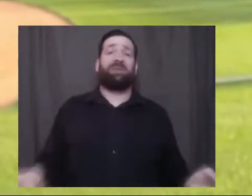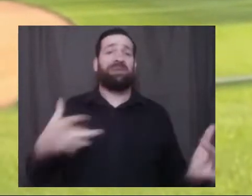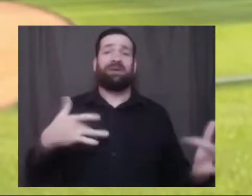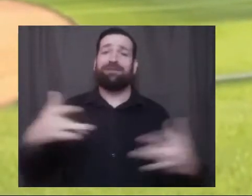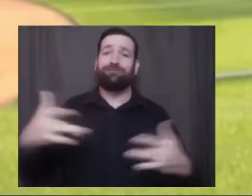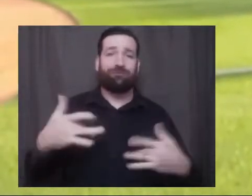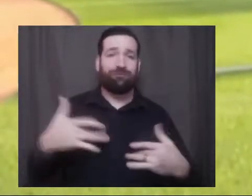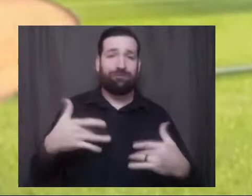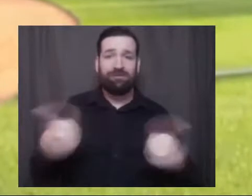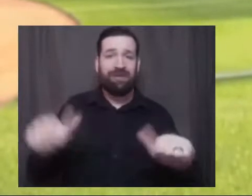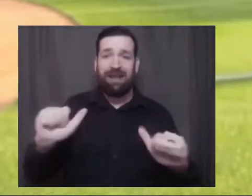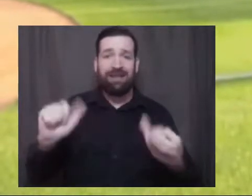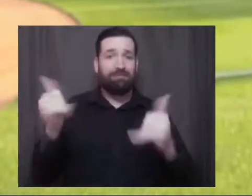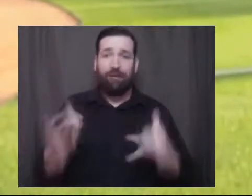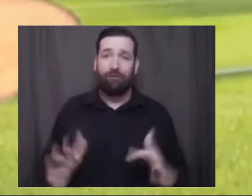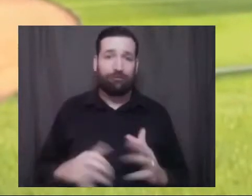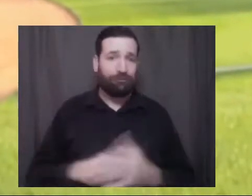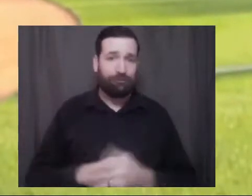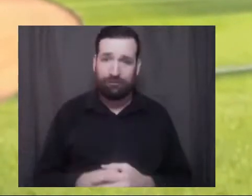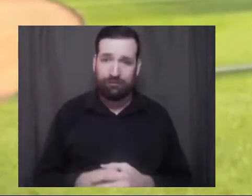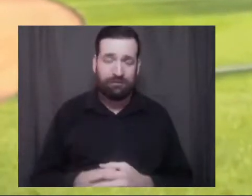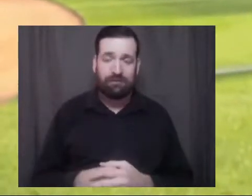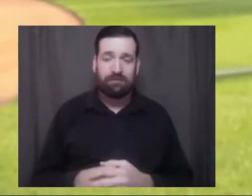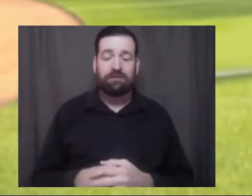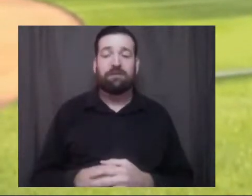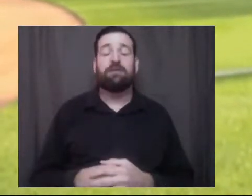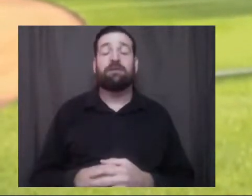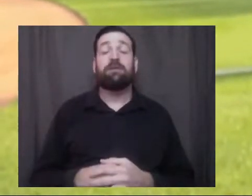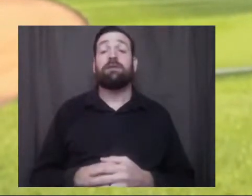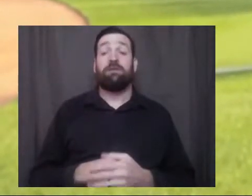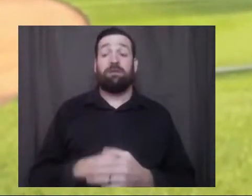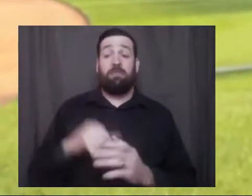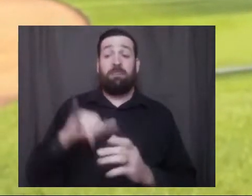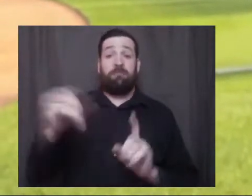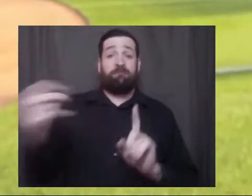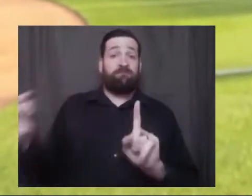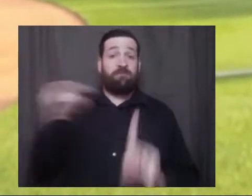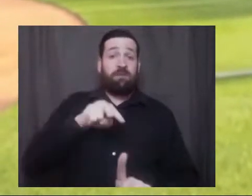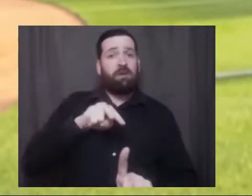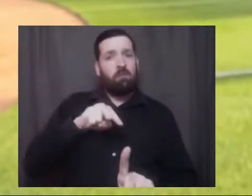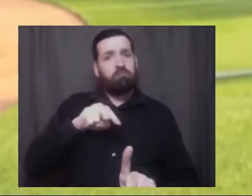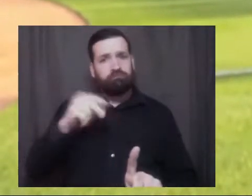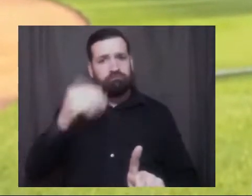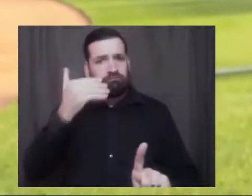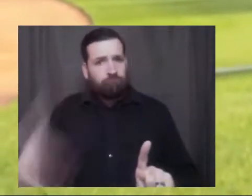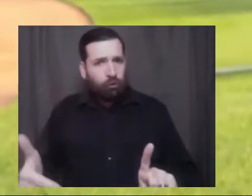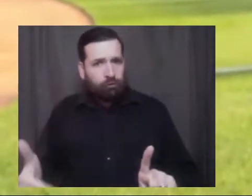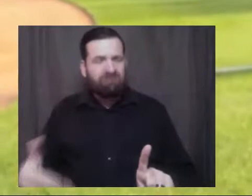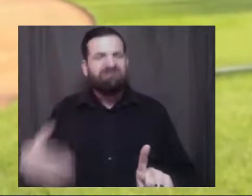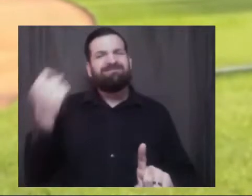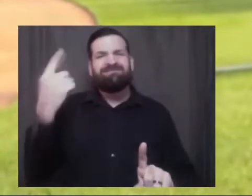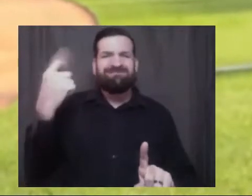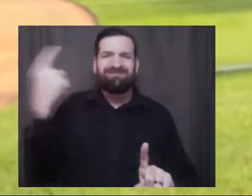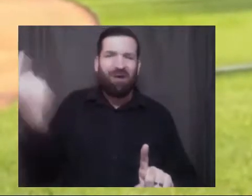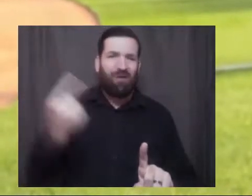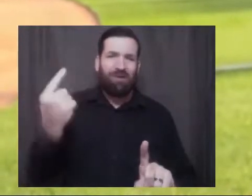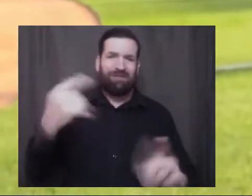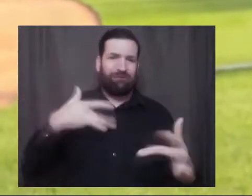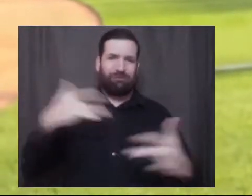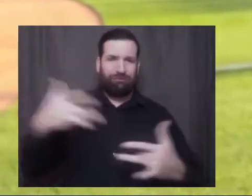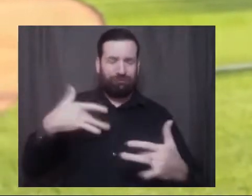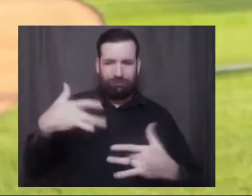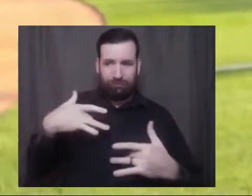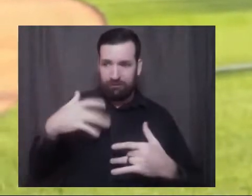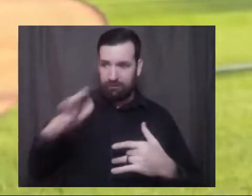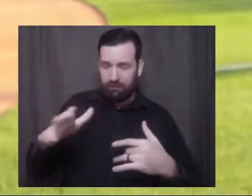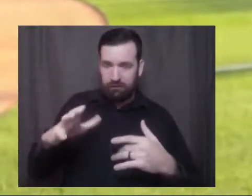guys coming in. So from that standpoint, it was good. There's always a concern ramping up these players quickly that you could